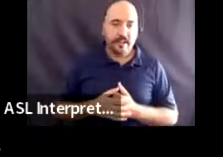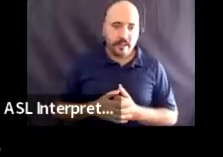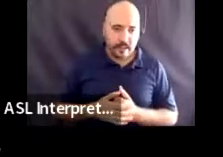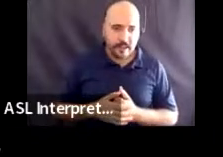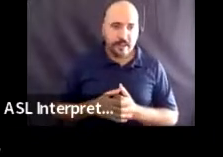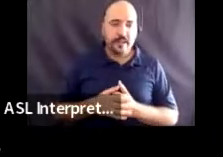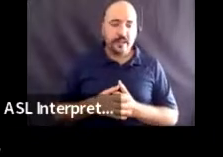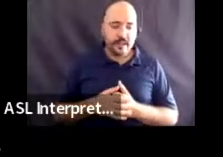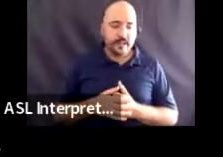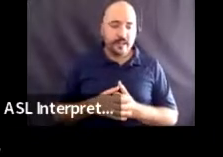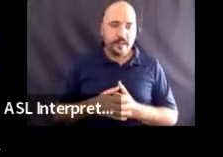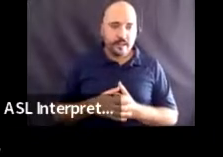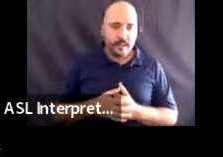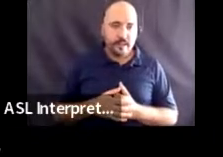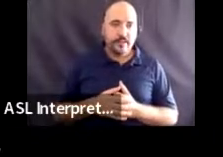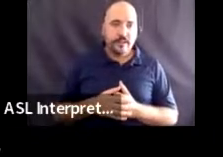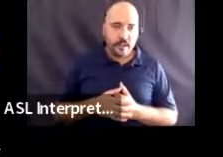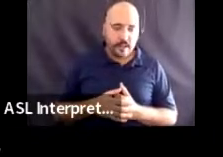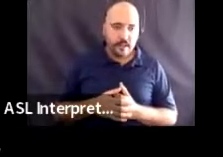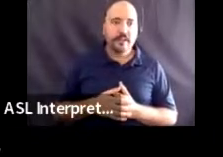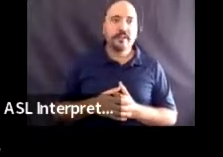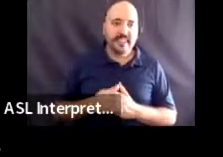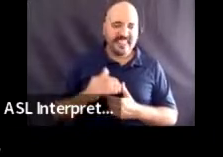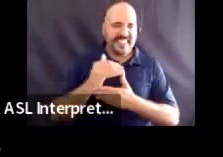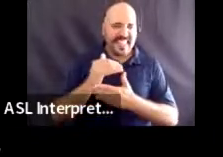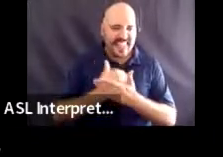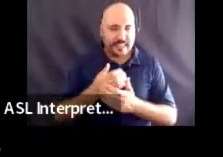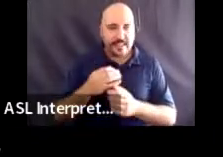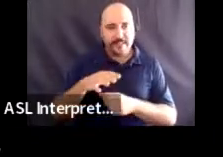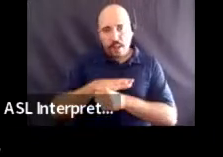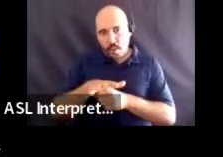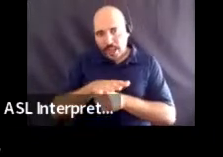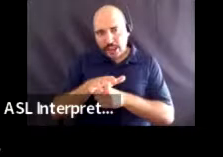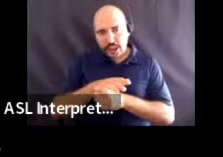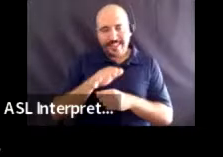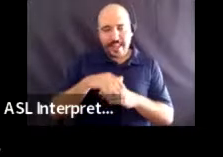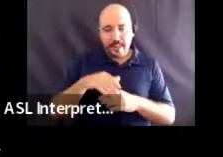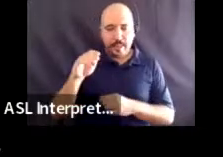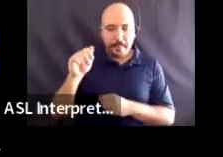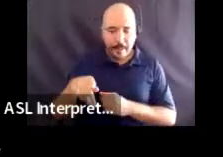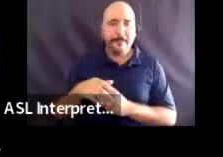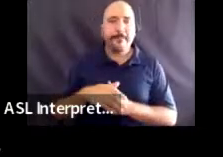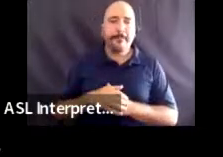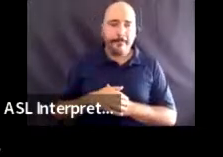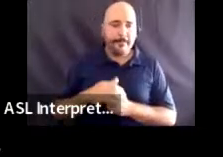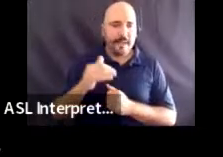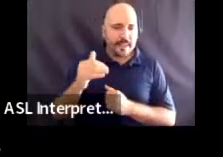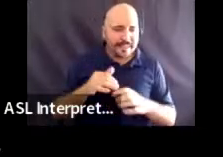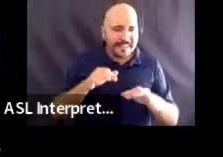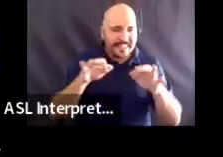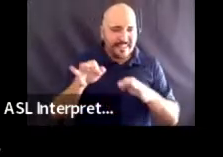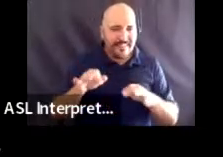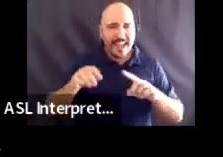So is it a list of locations that's on the map, right? Is it defining